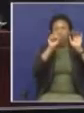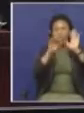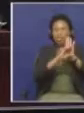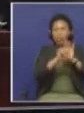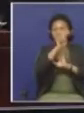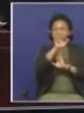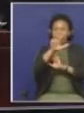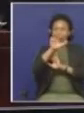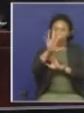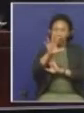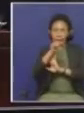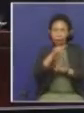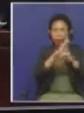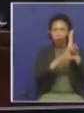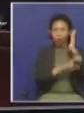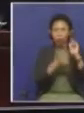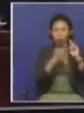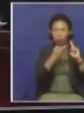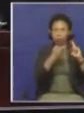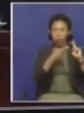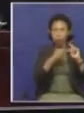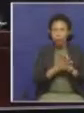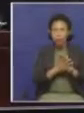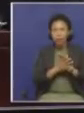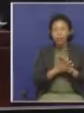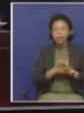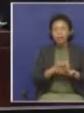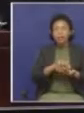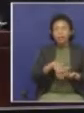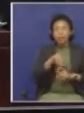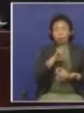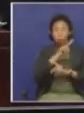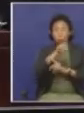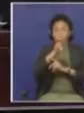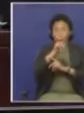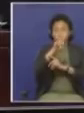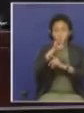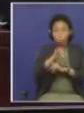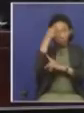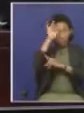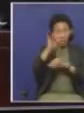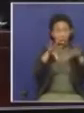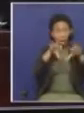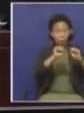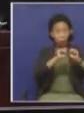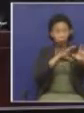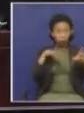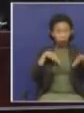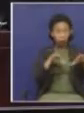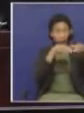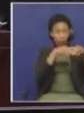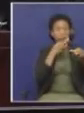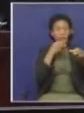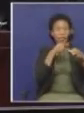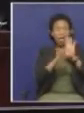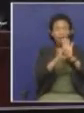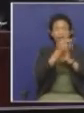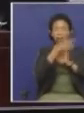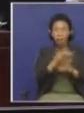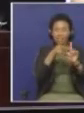Constitution. Now, we all know that the State Capture Commission identified that the primary mechanism of state capture to be the